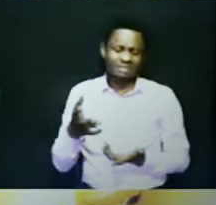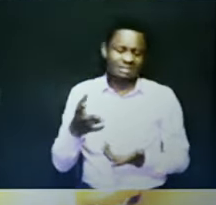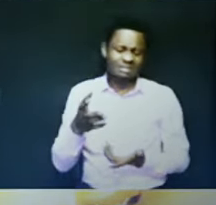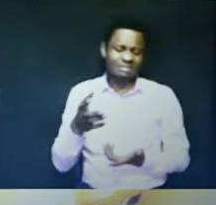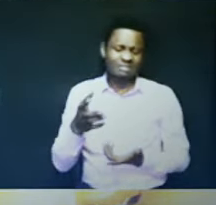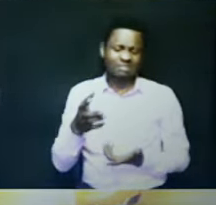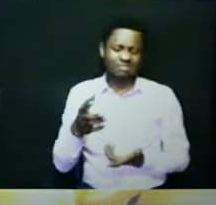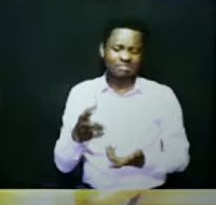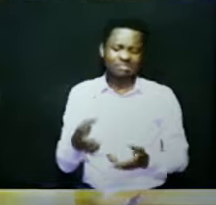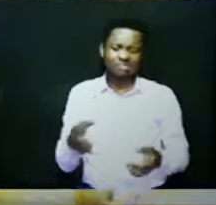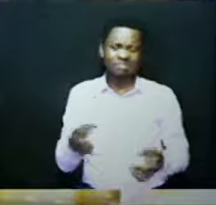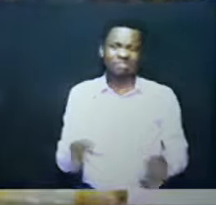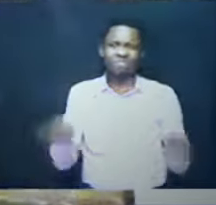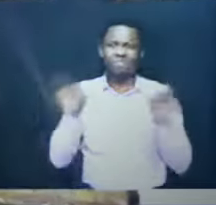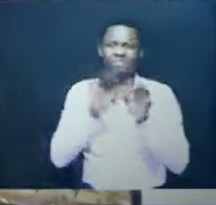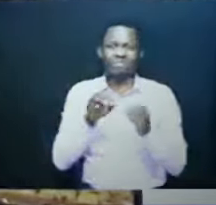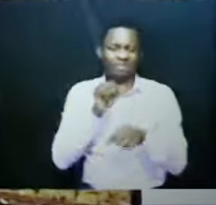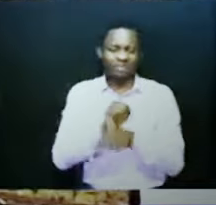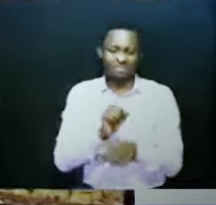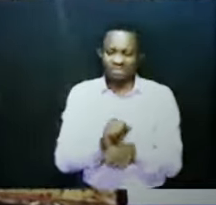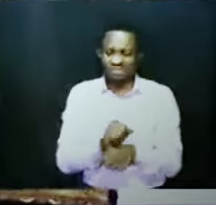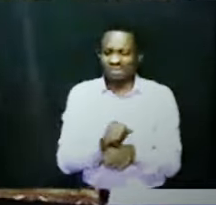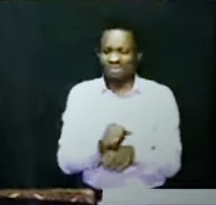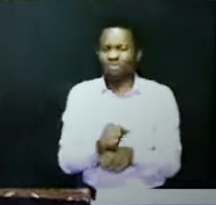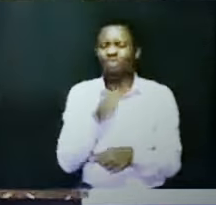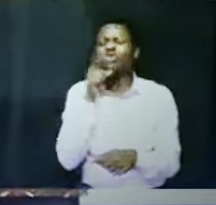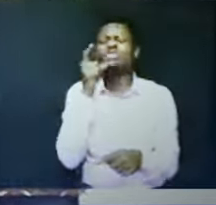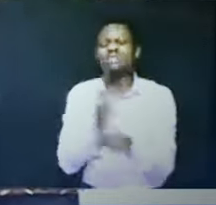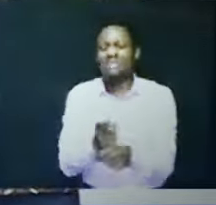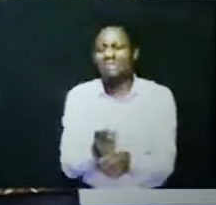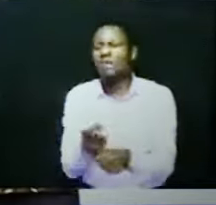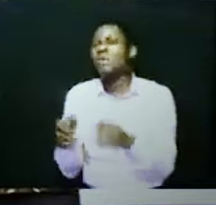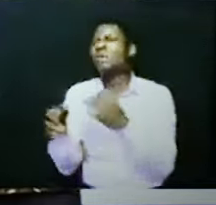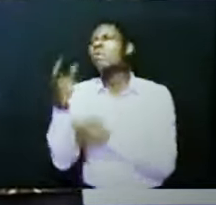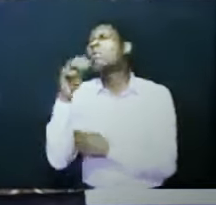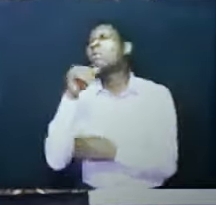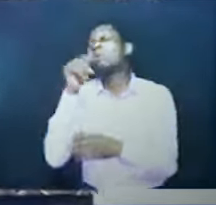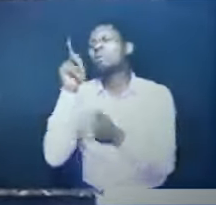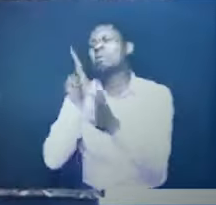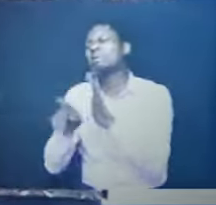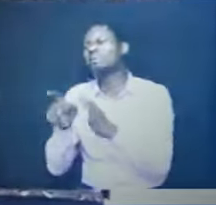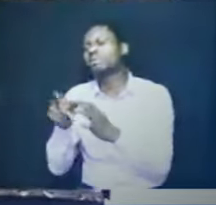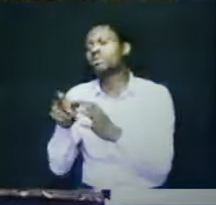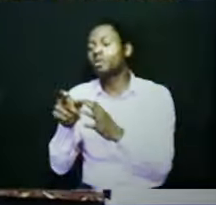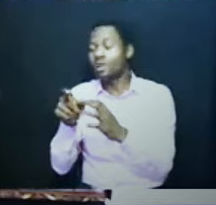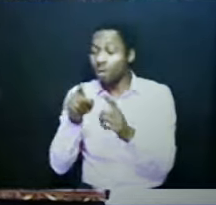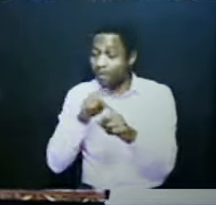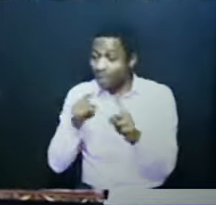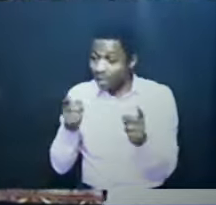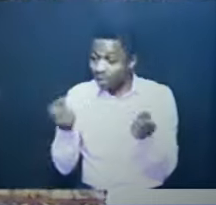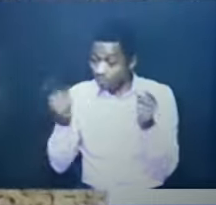Mameng or tears. But when you are alive, it must be fruitful labor.